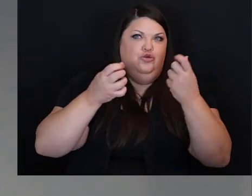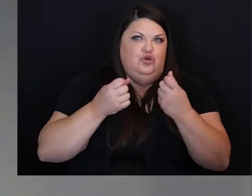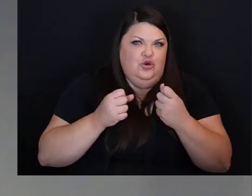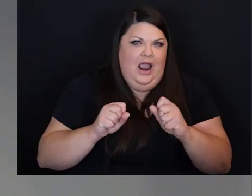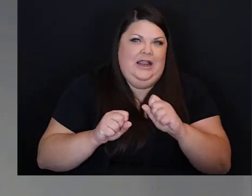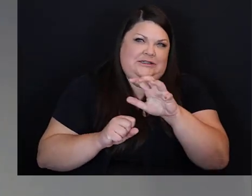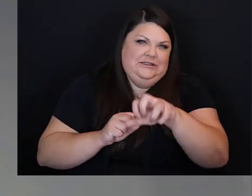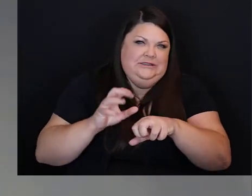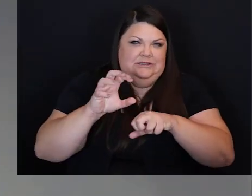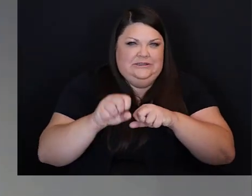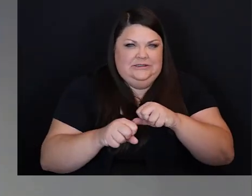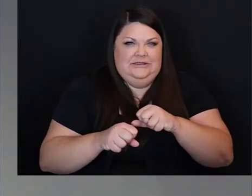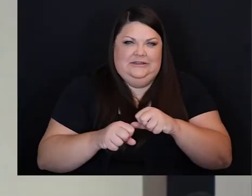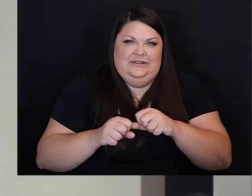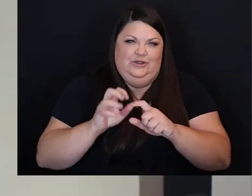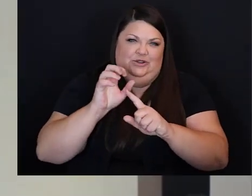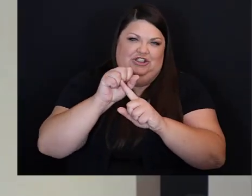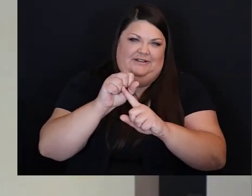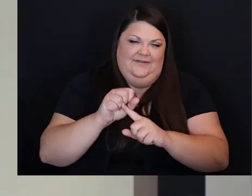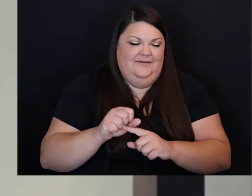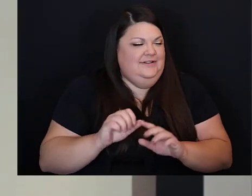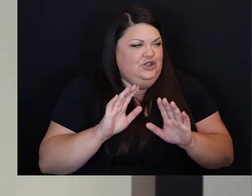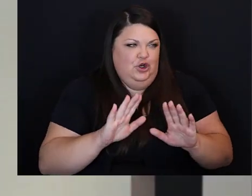title is. It's such a great title.